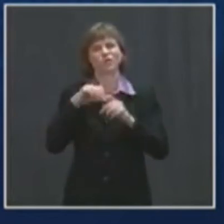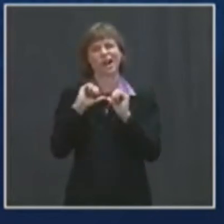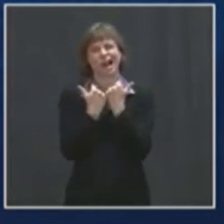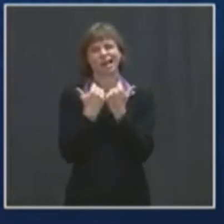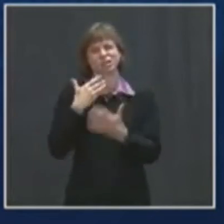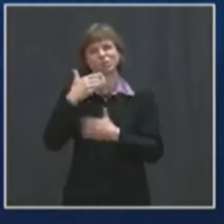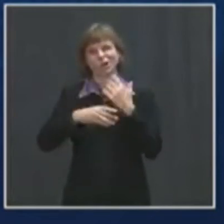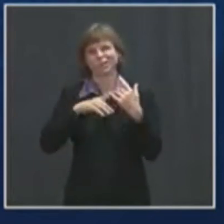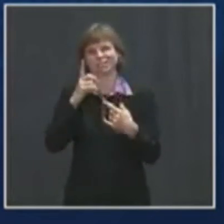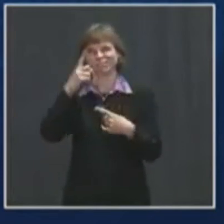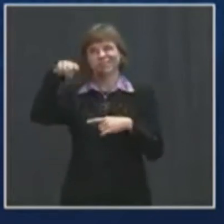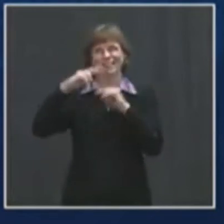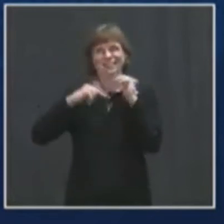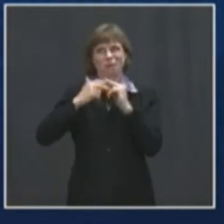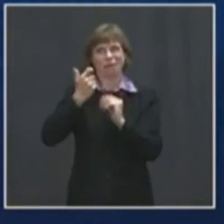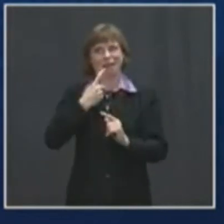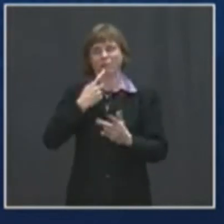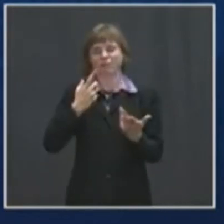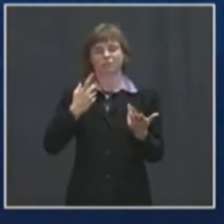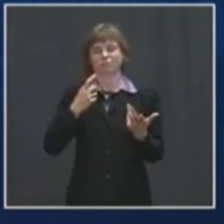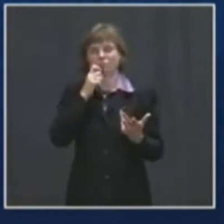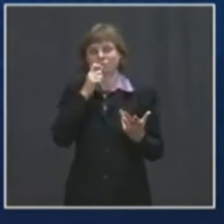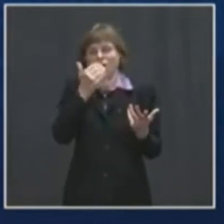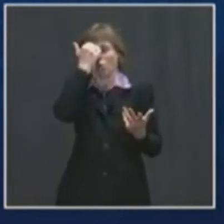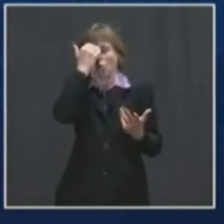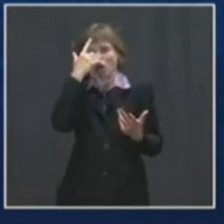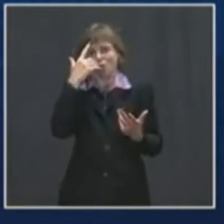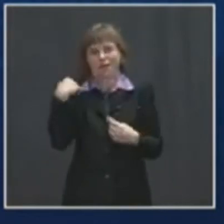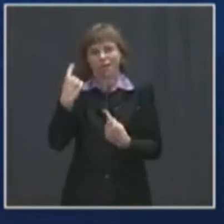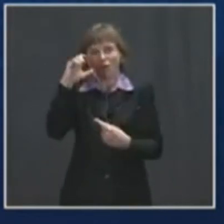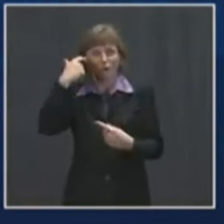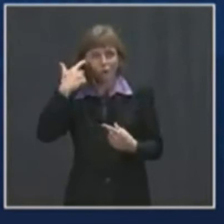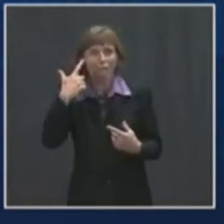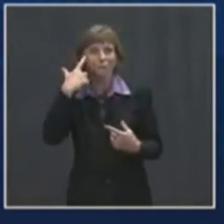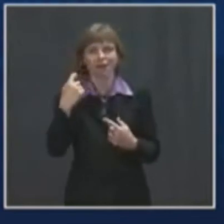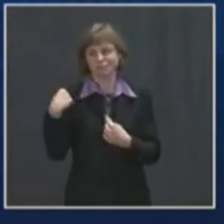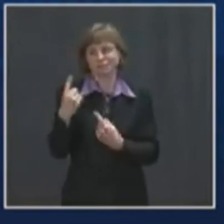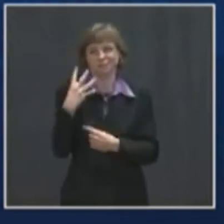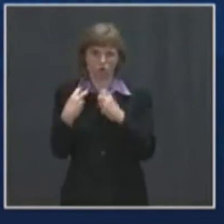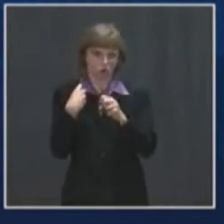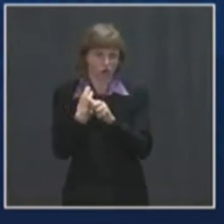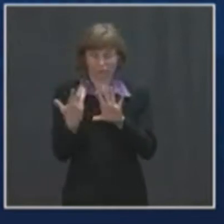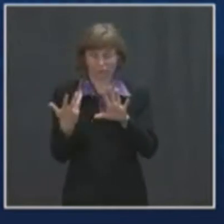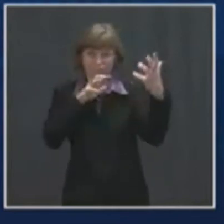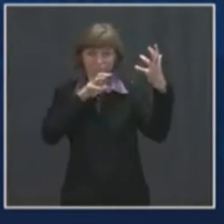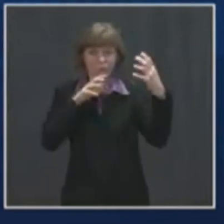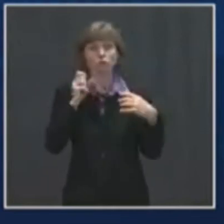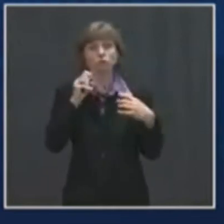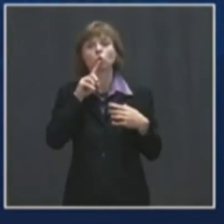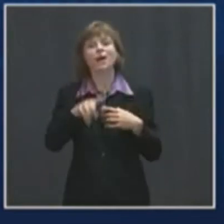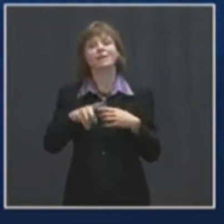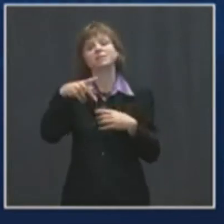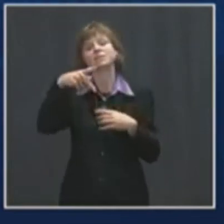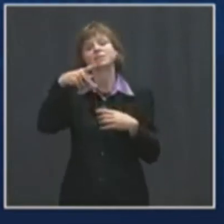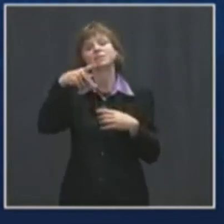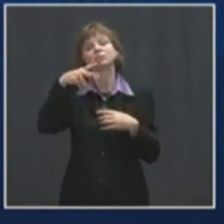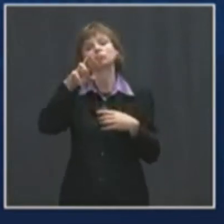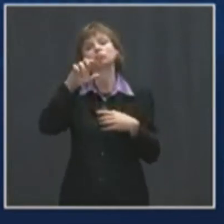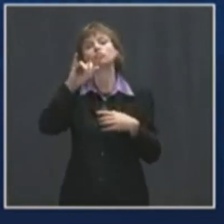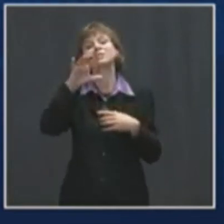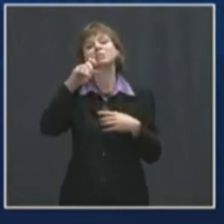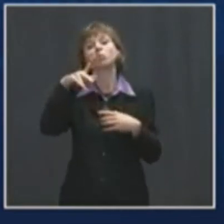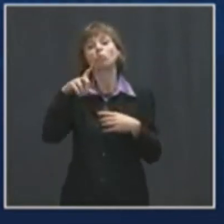this building and in the government because of the last 4 years. So this is a principals committee meeting. We're not going to confirm every one